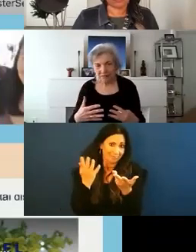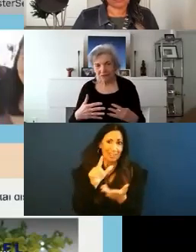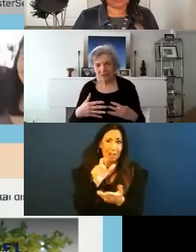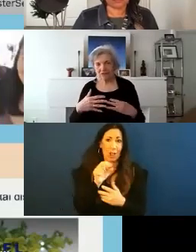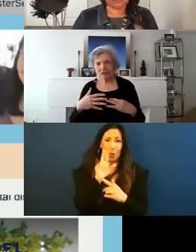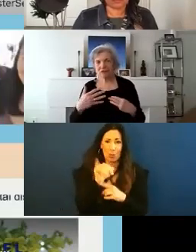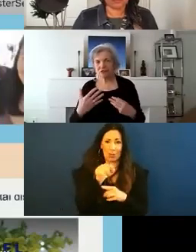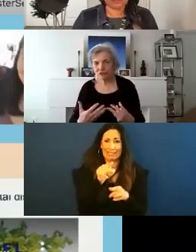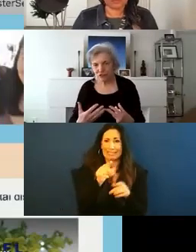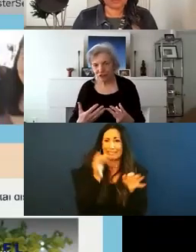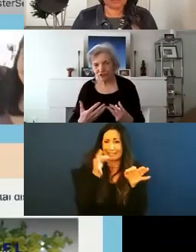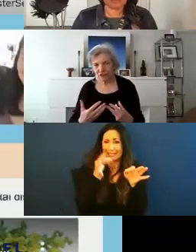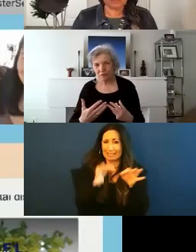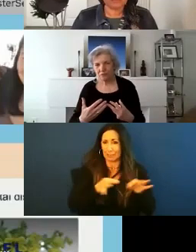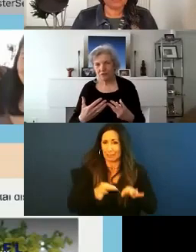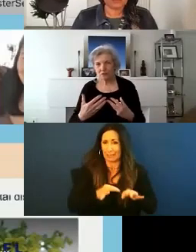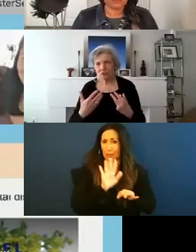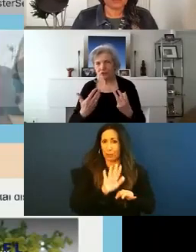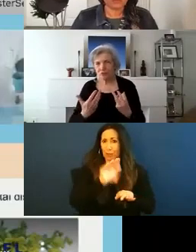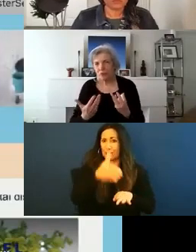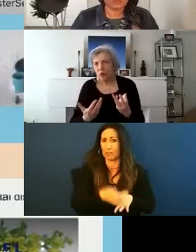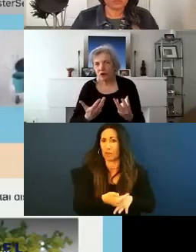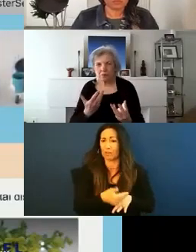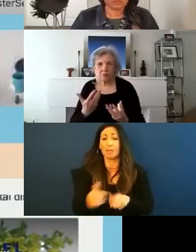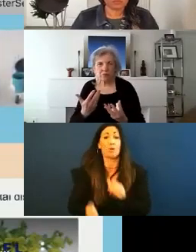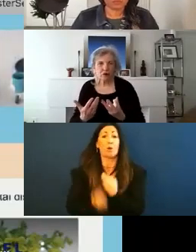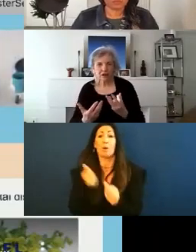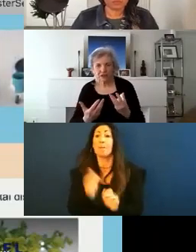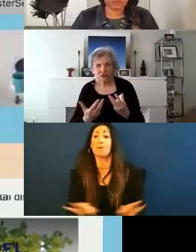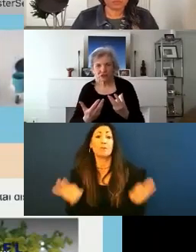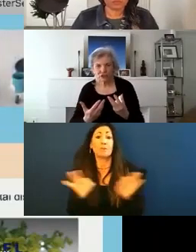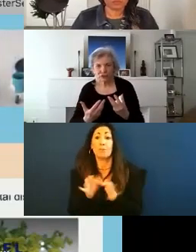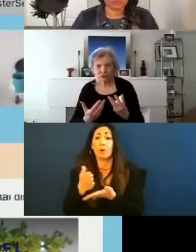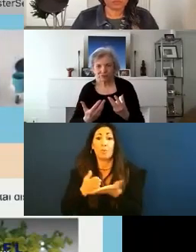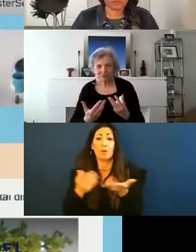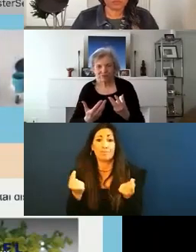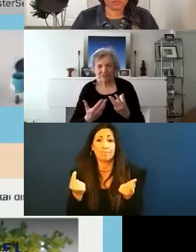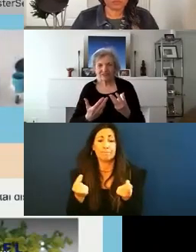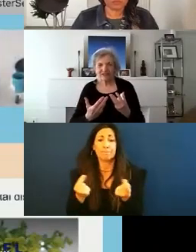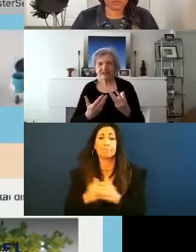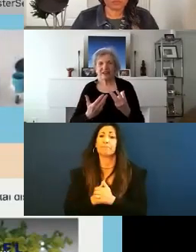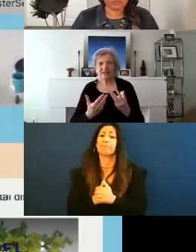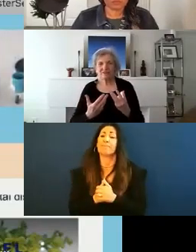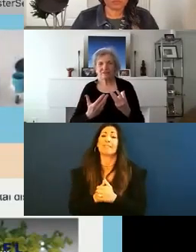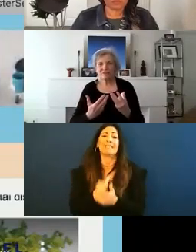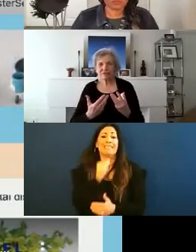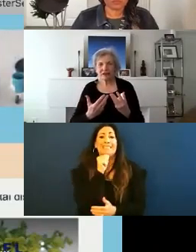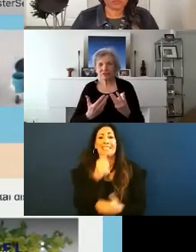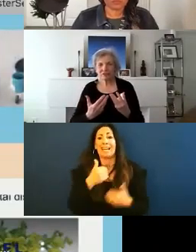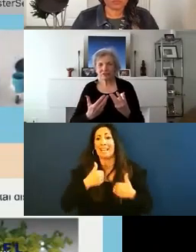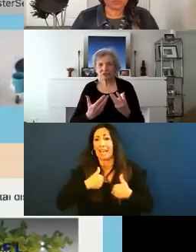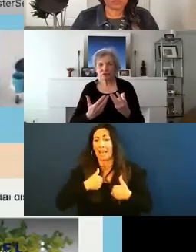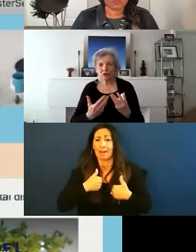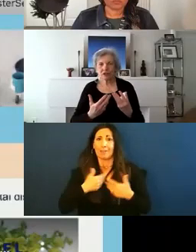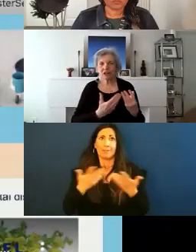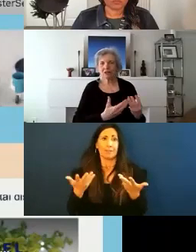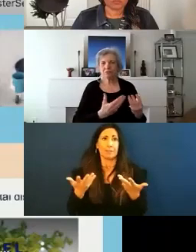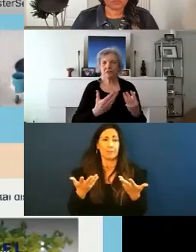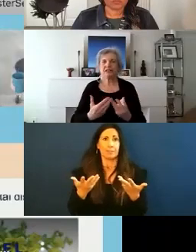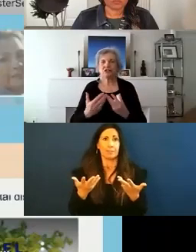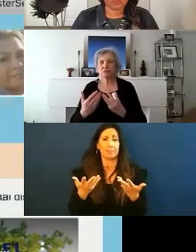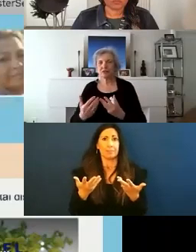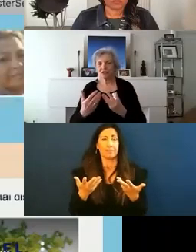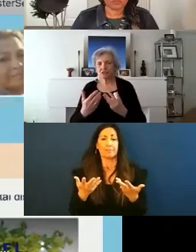did in her introduction, the most important part is to not have the fact that you're